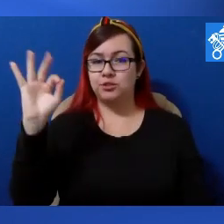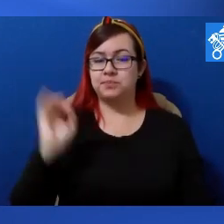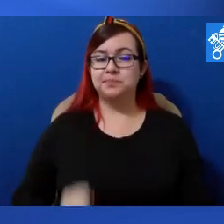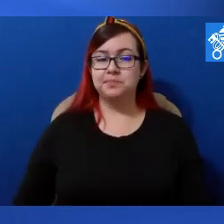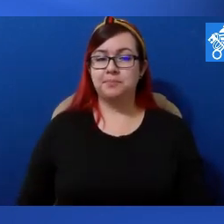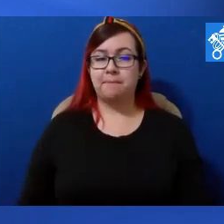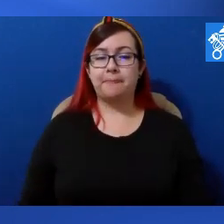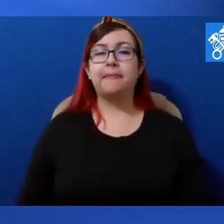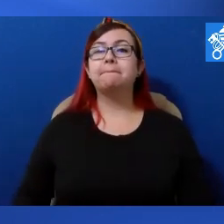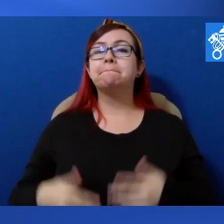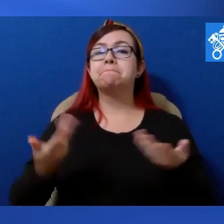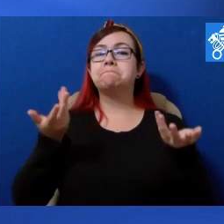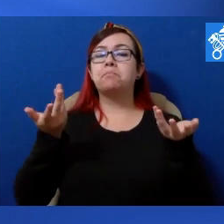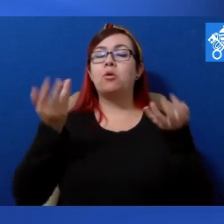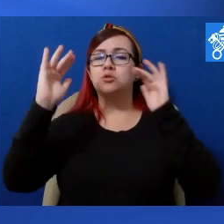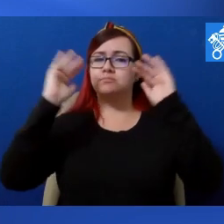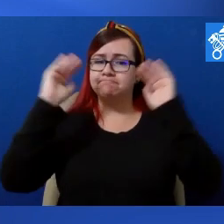greeting the French pilgrims.